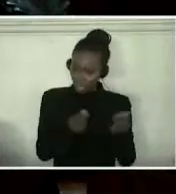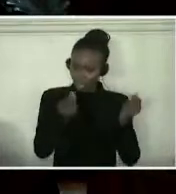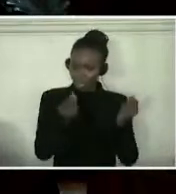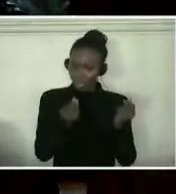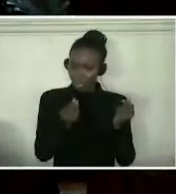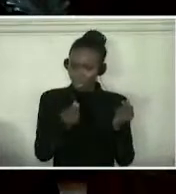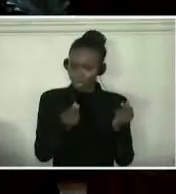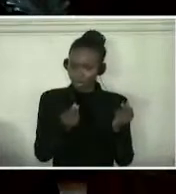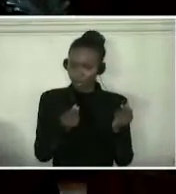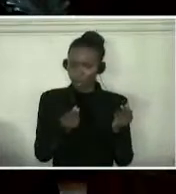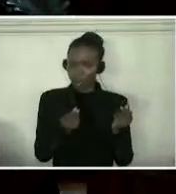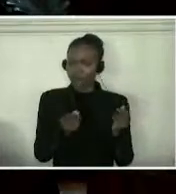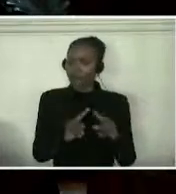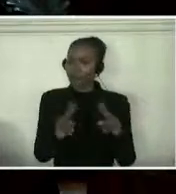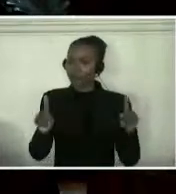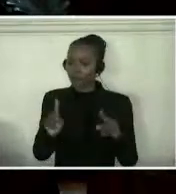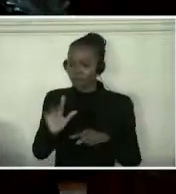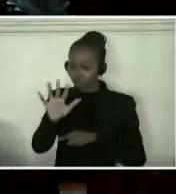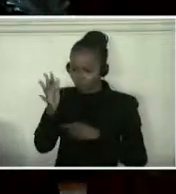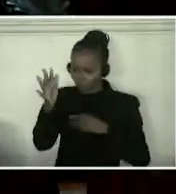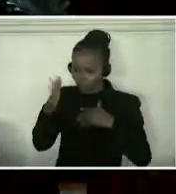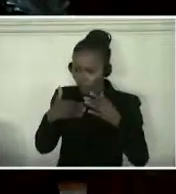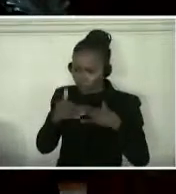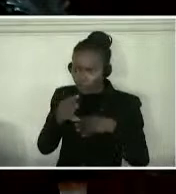designated five manchester